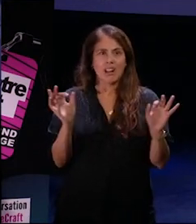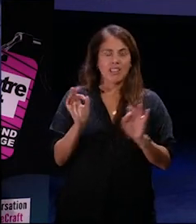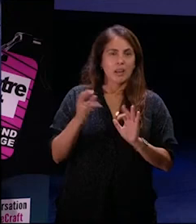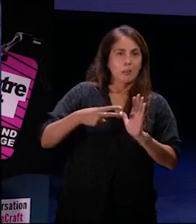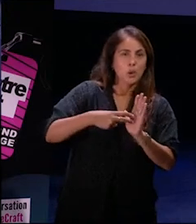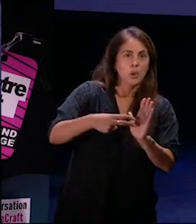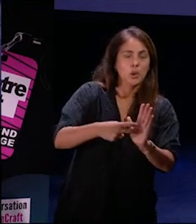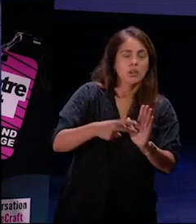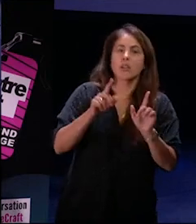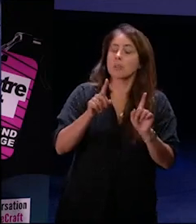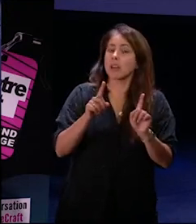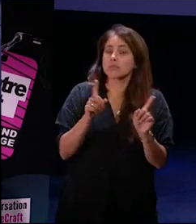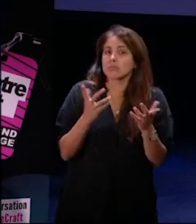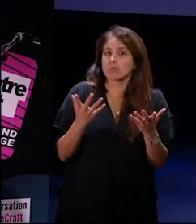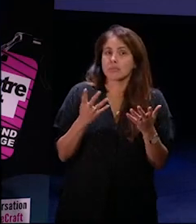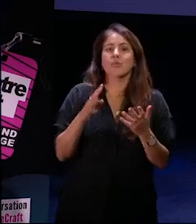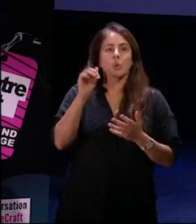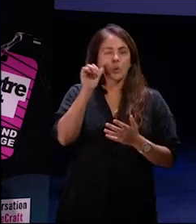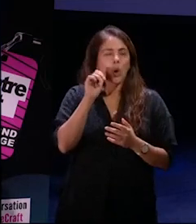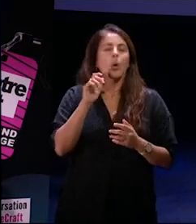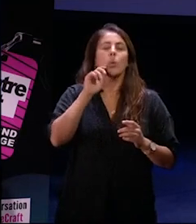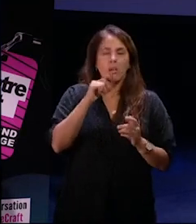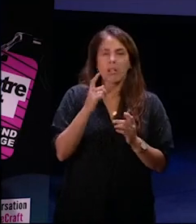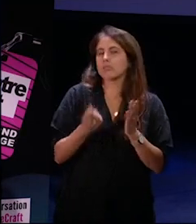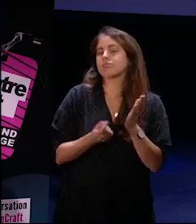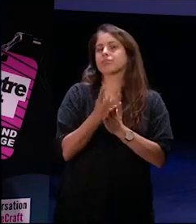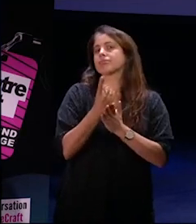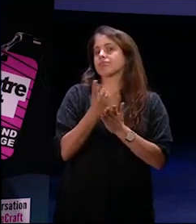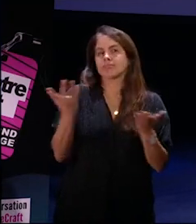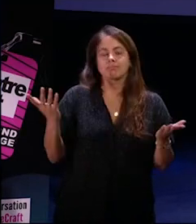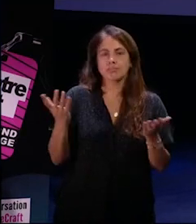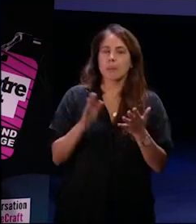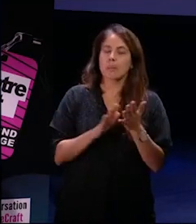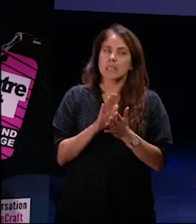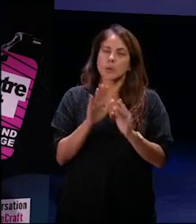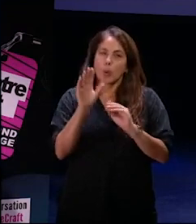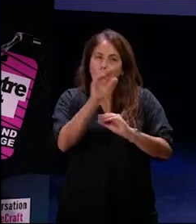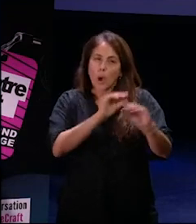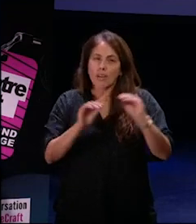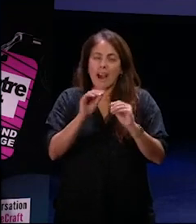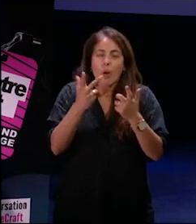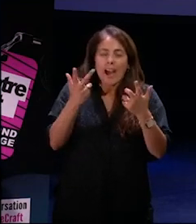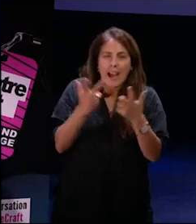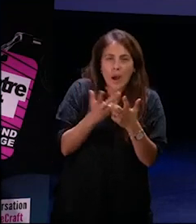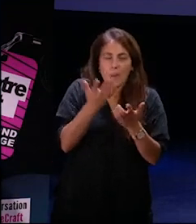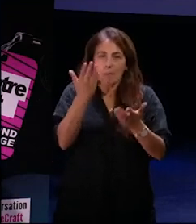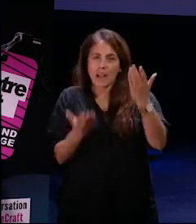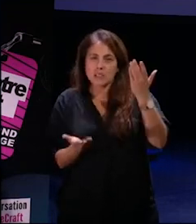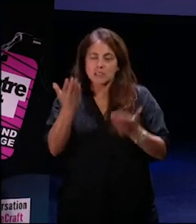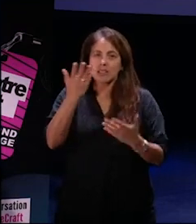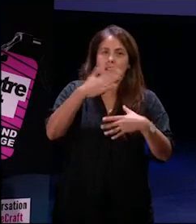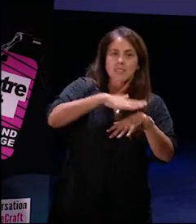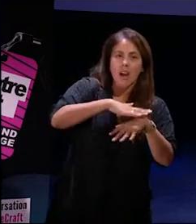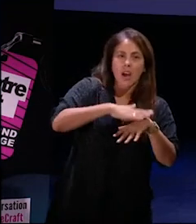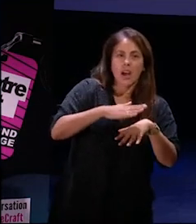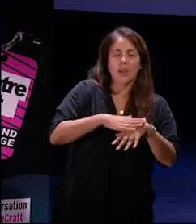you know that there's a point where something will come in. And it's about figuring out exactly how you balance that time. And the